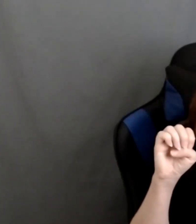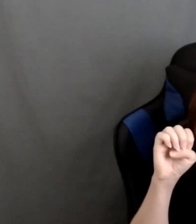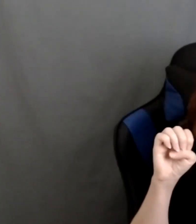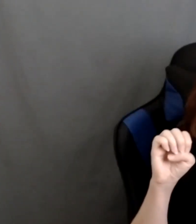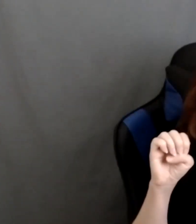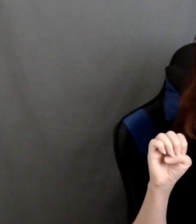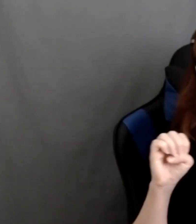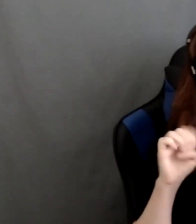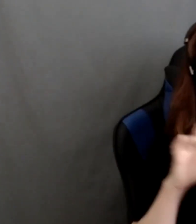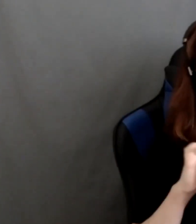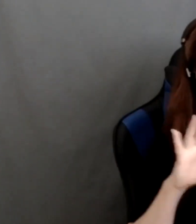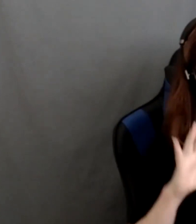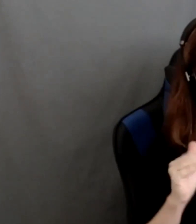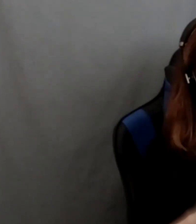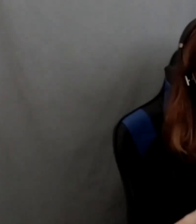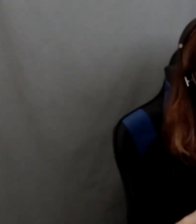I think we lost her again.